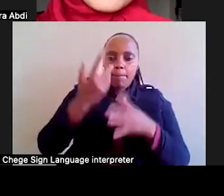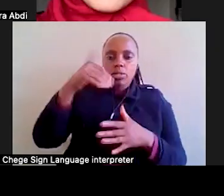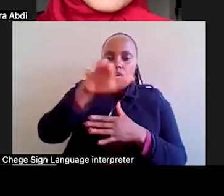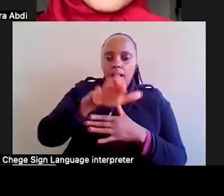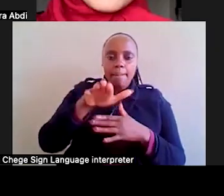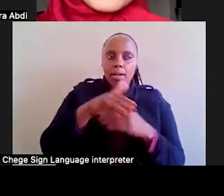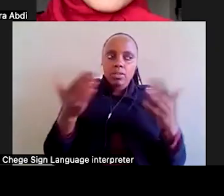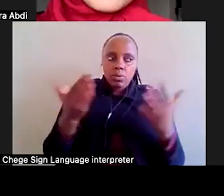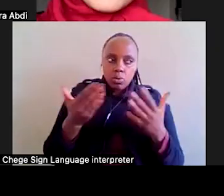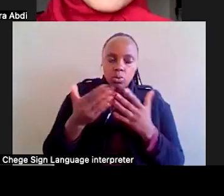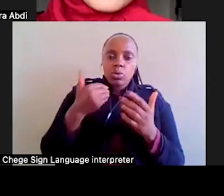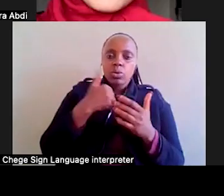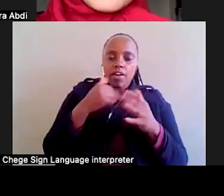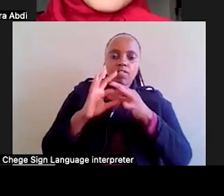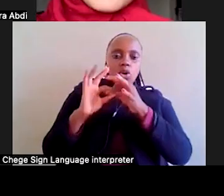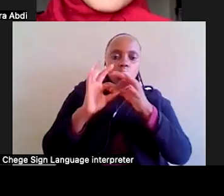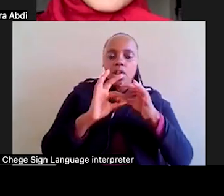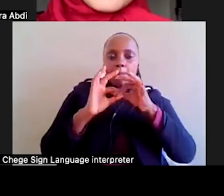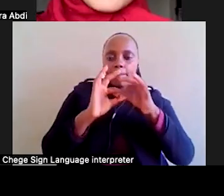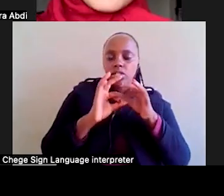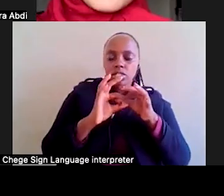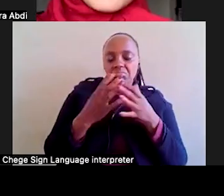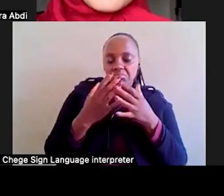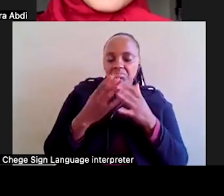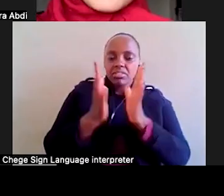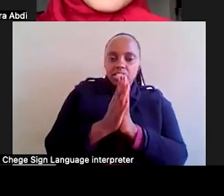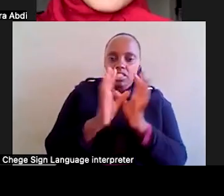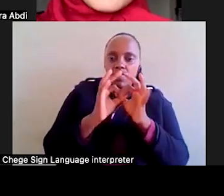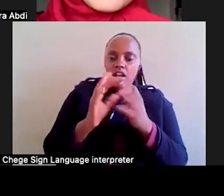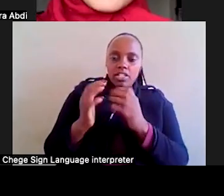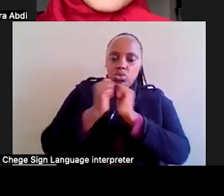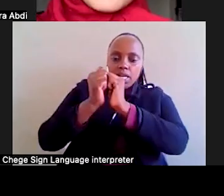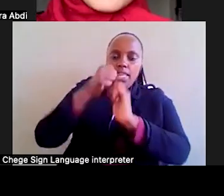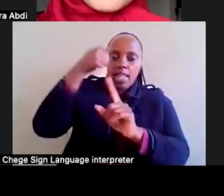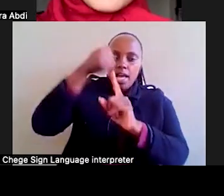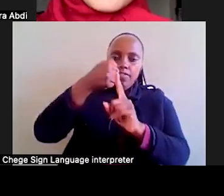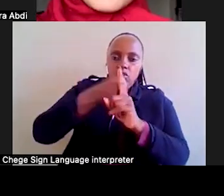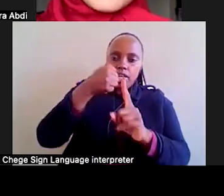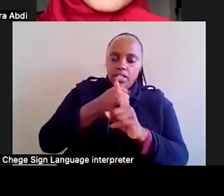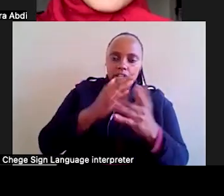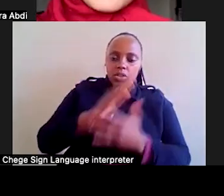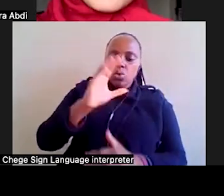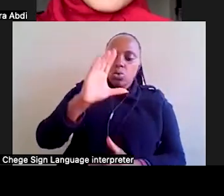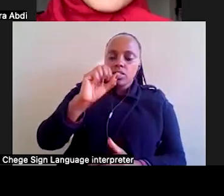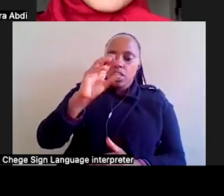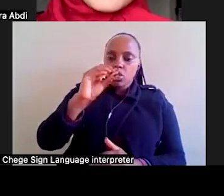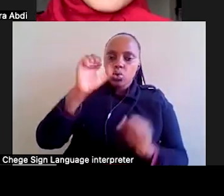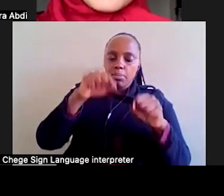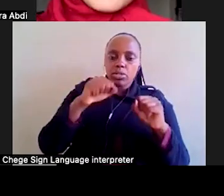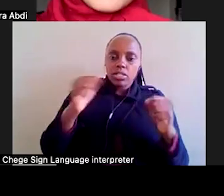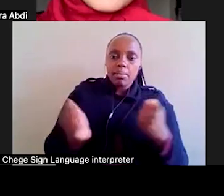where collaboration, coordination, and collective advocacy by the CSOs can take